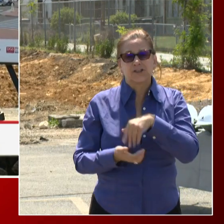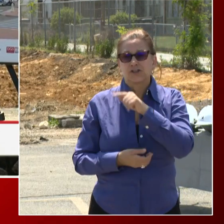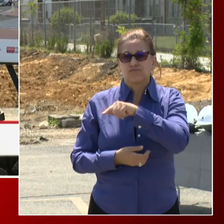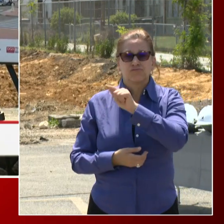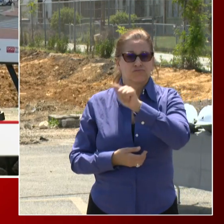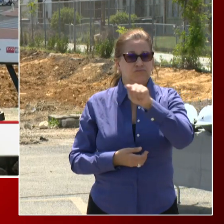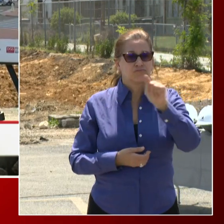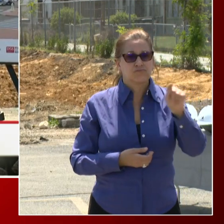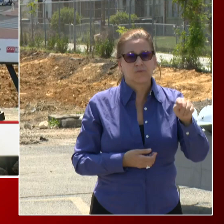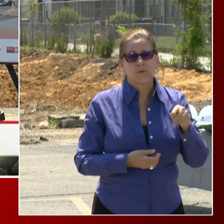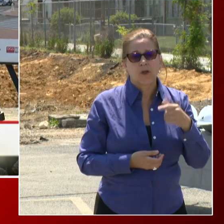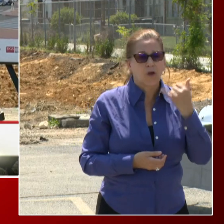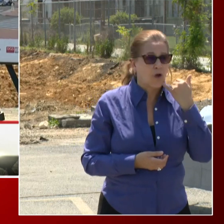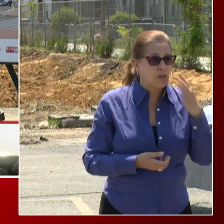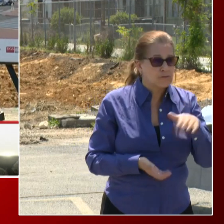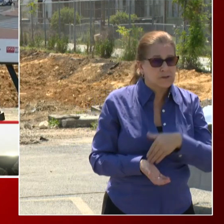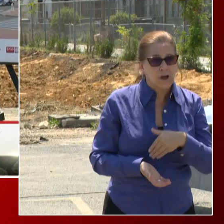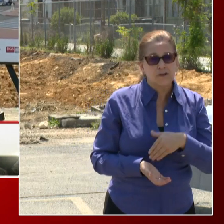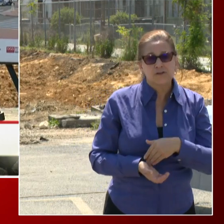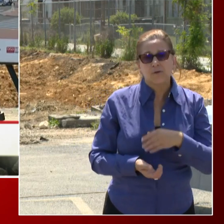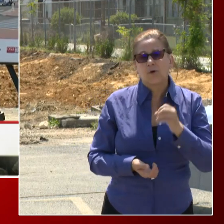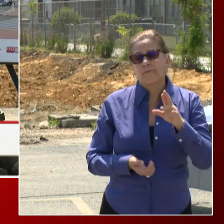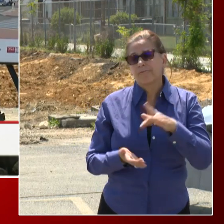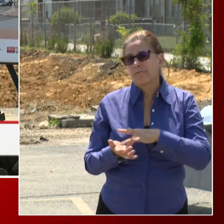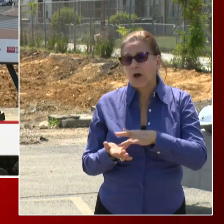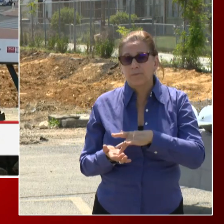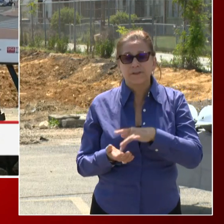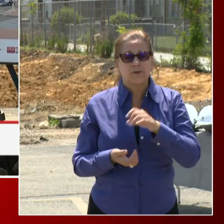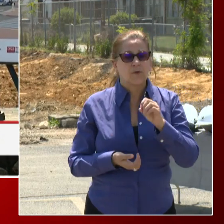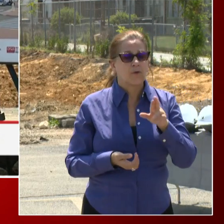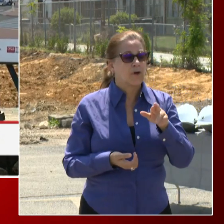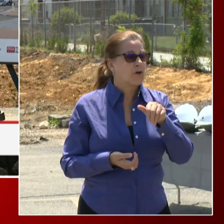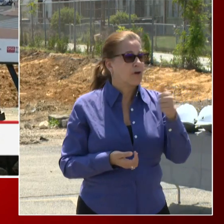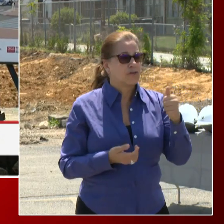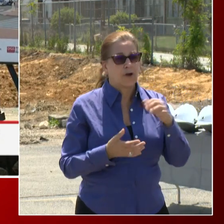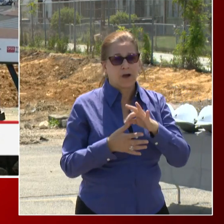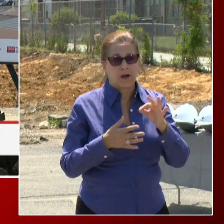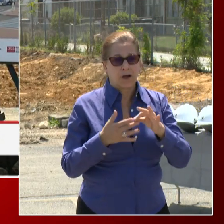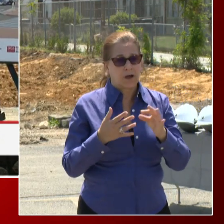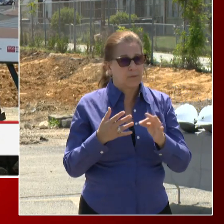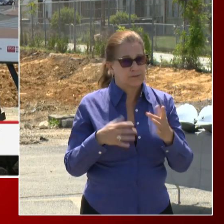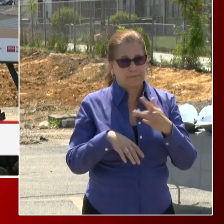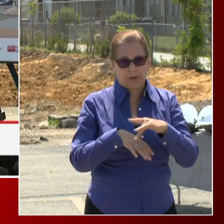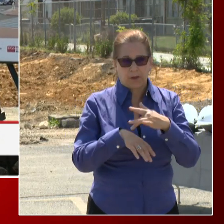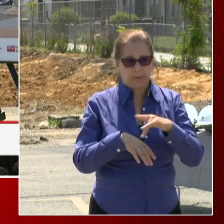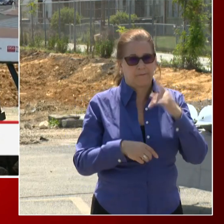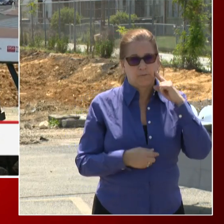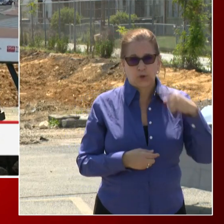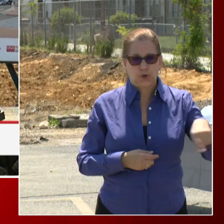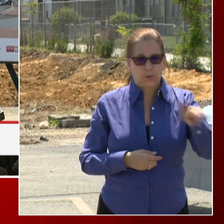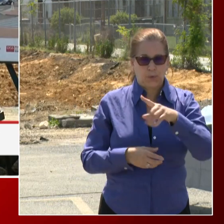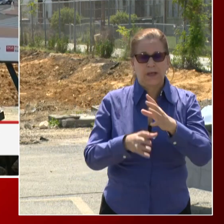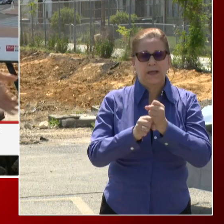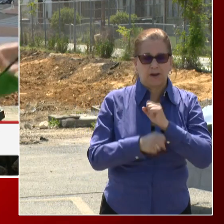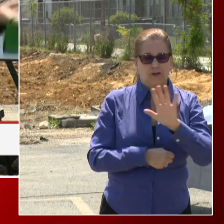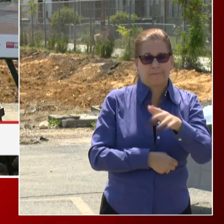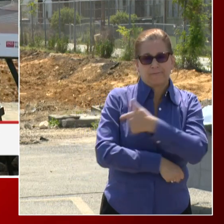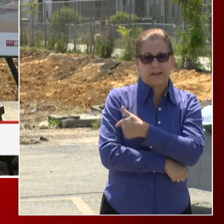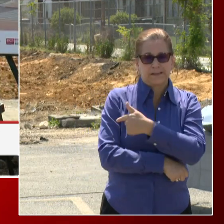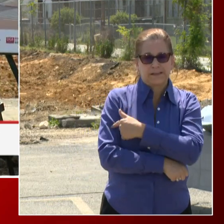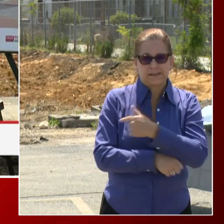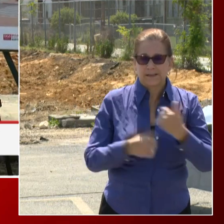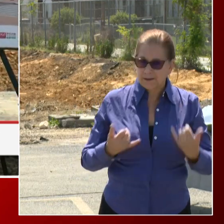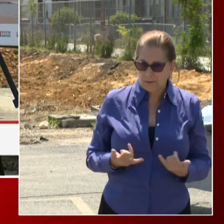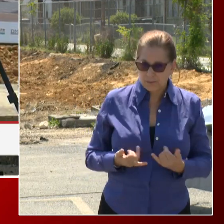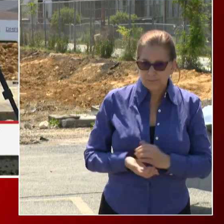Call your doctor, go to your pharmacy. All of those places will have vaccine available. So with that, may I